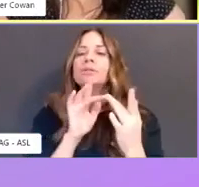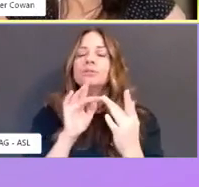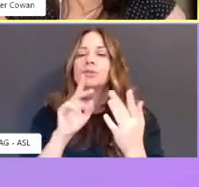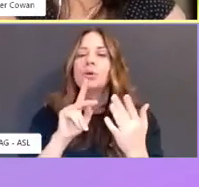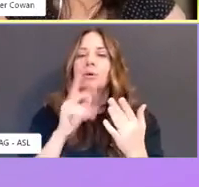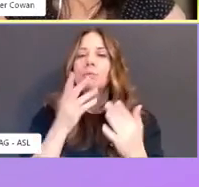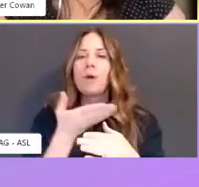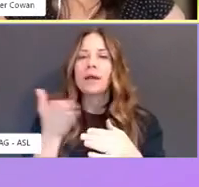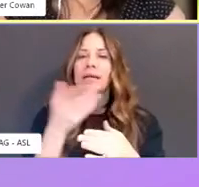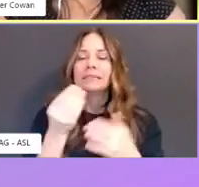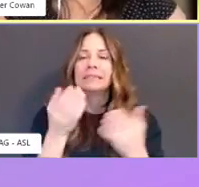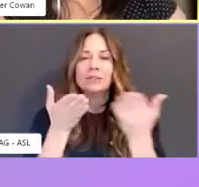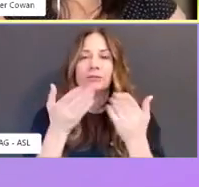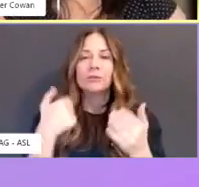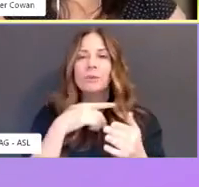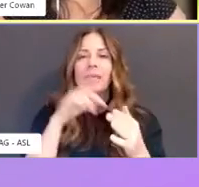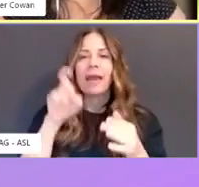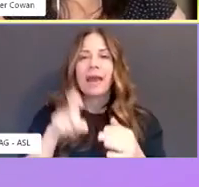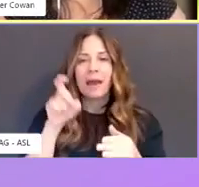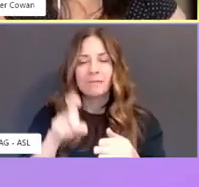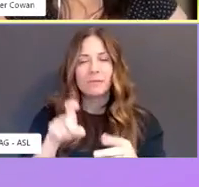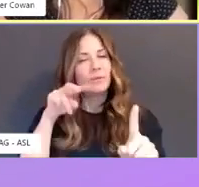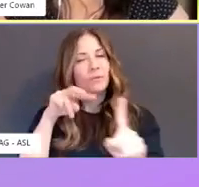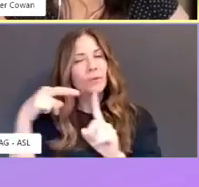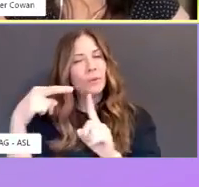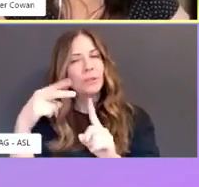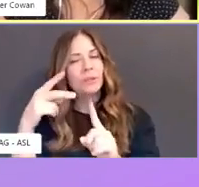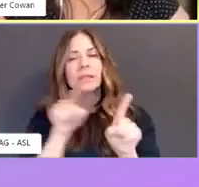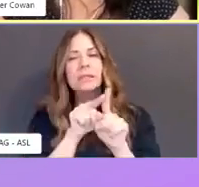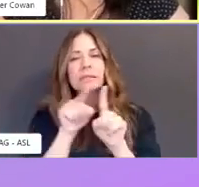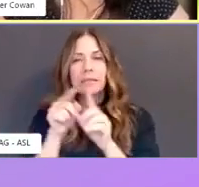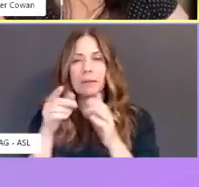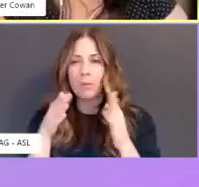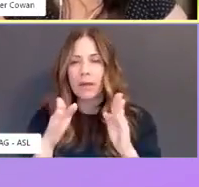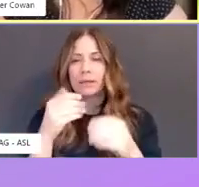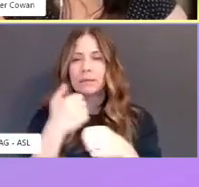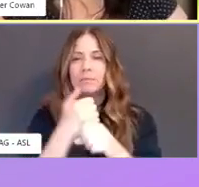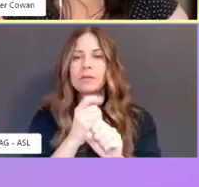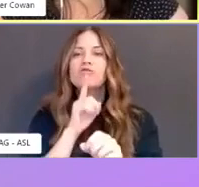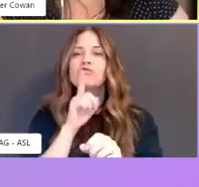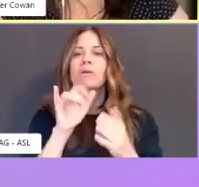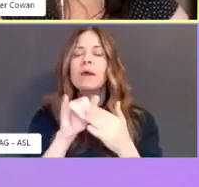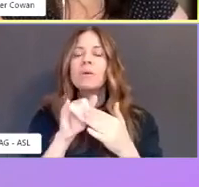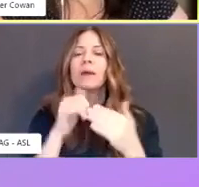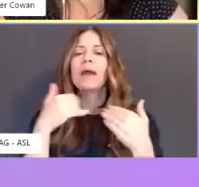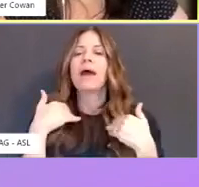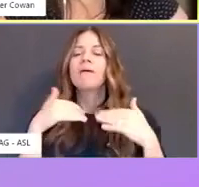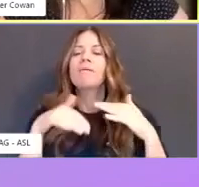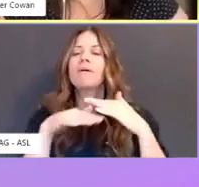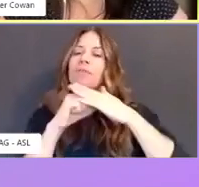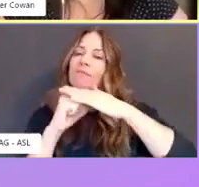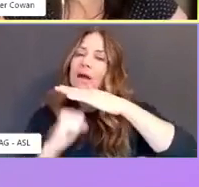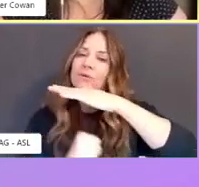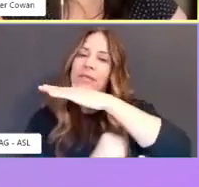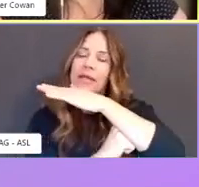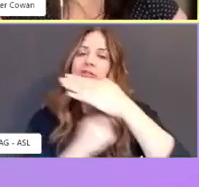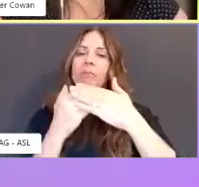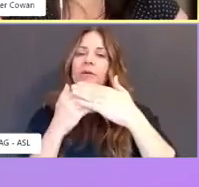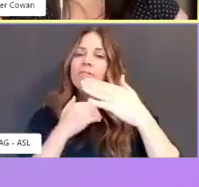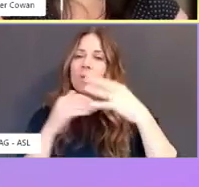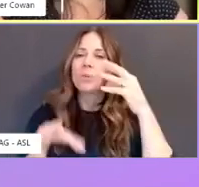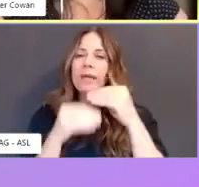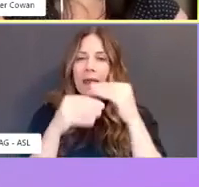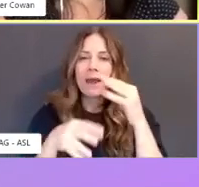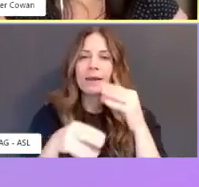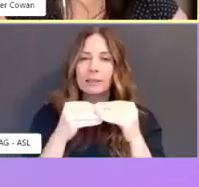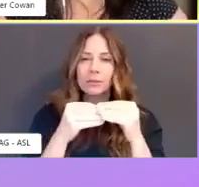services, we have to sort of view it the same way. So we need to make sure that we build the base and the foundation before adding